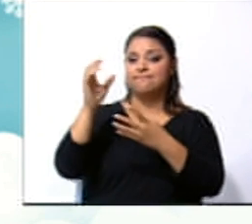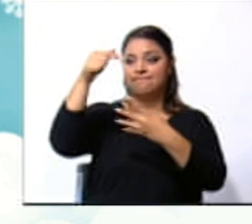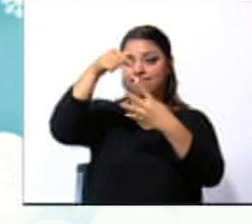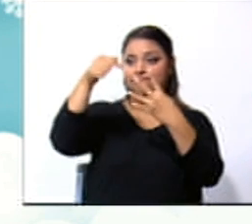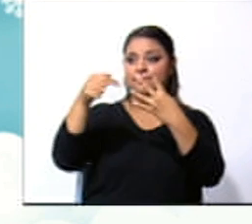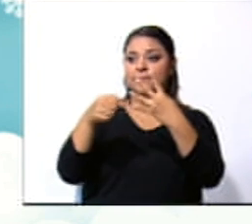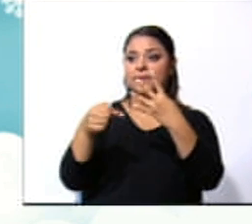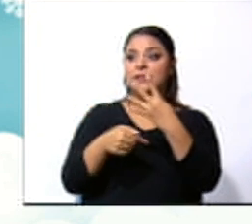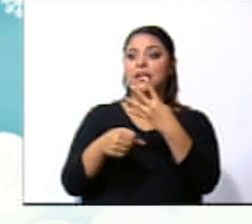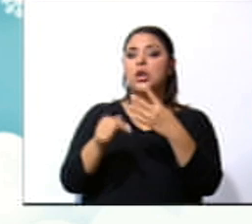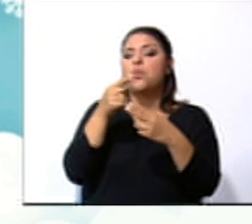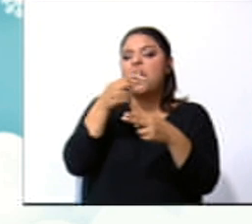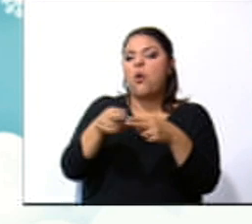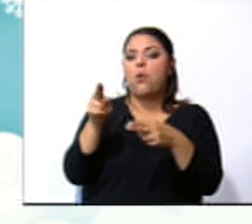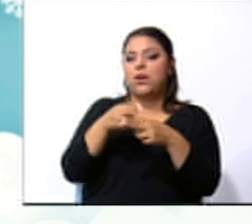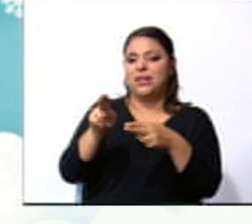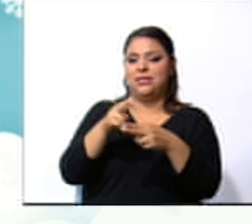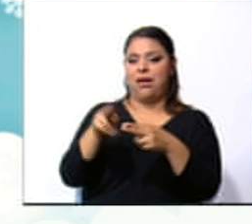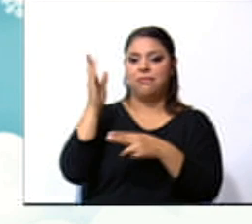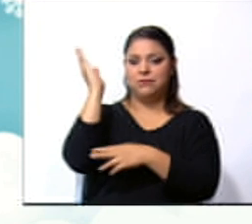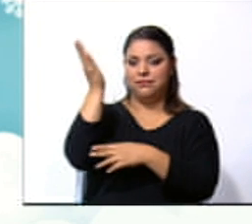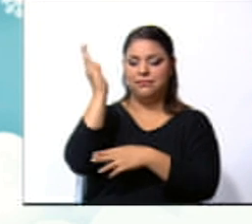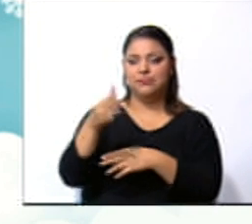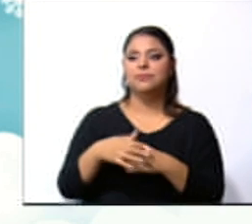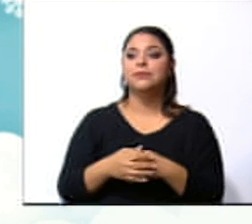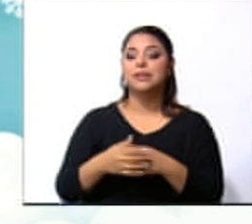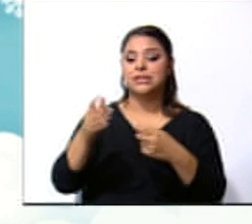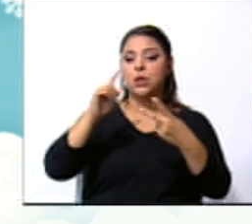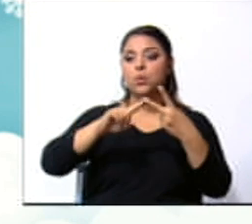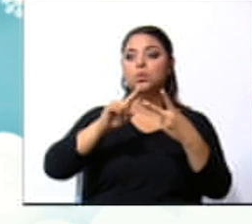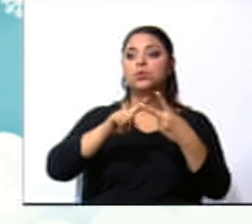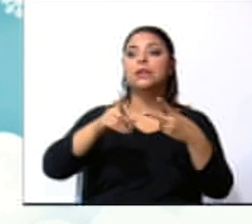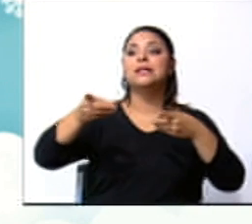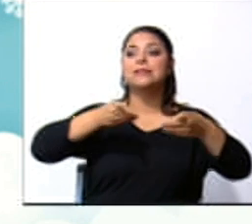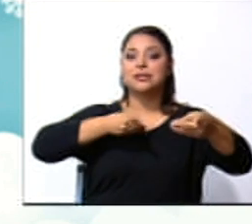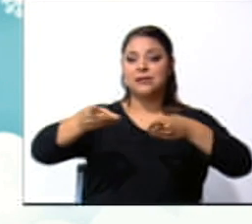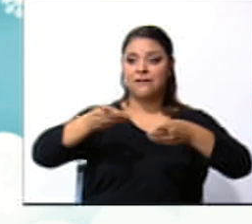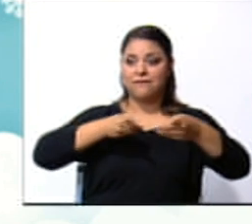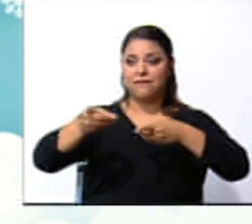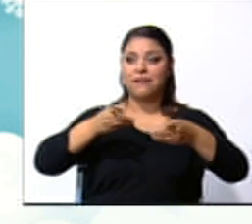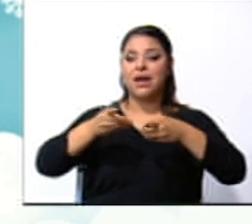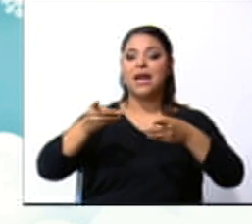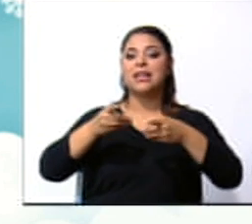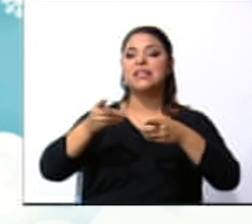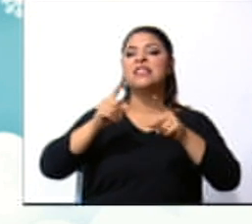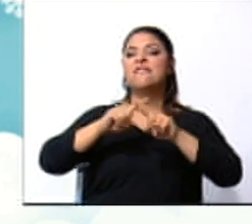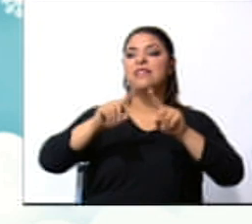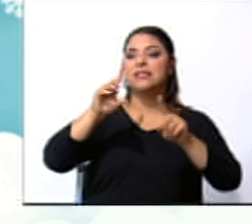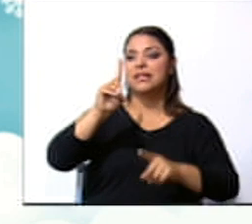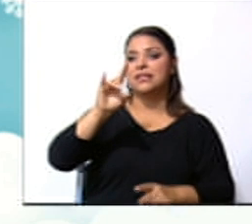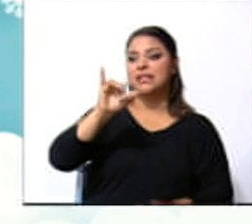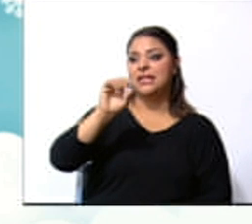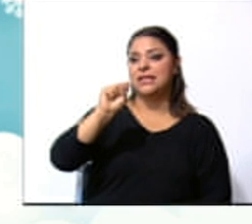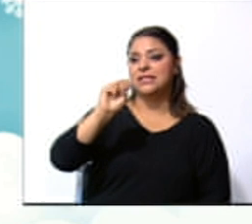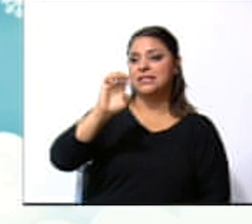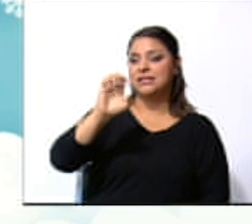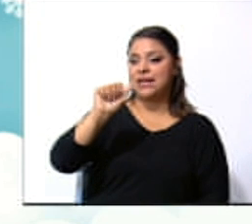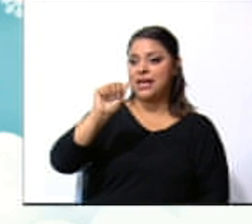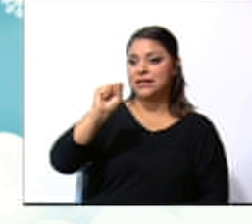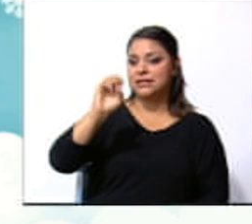short presentation. We are going to describe common diseases, symptoms, and